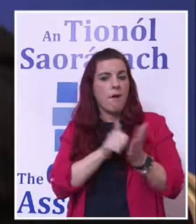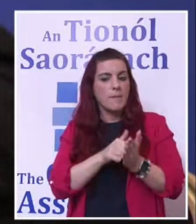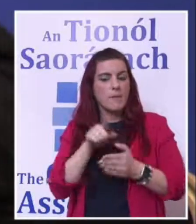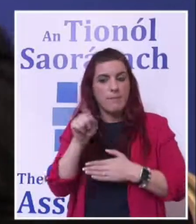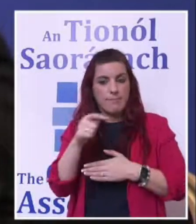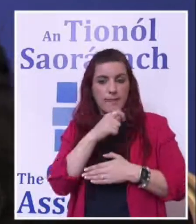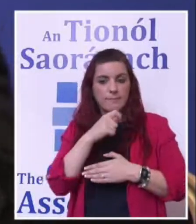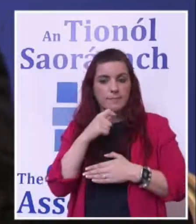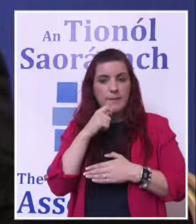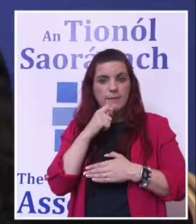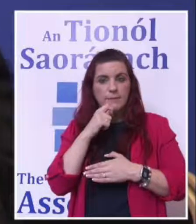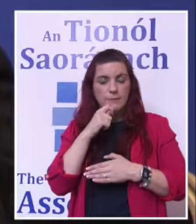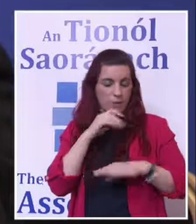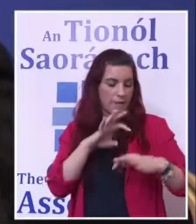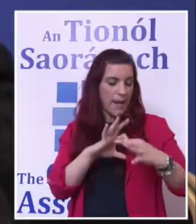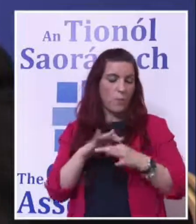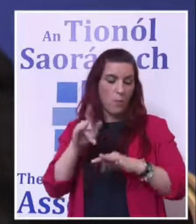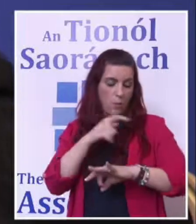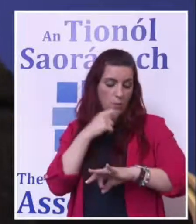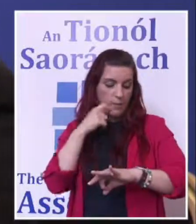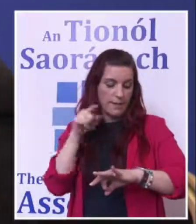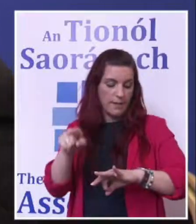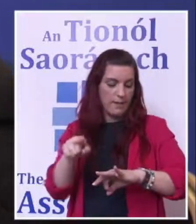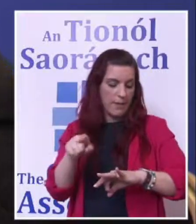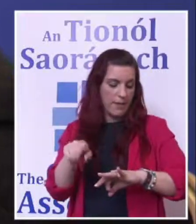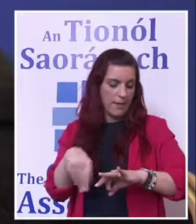advocating the position that you mentioned about the